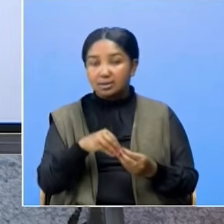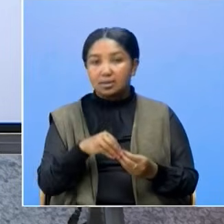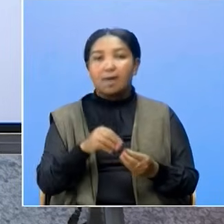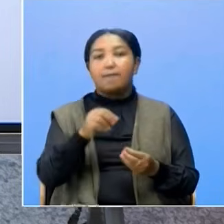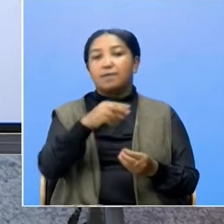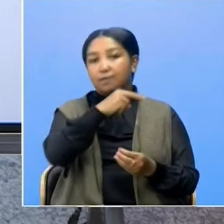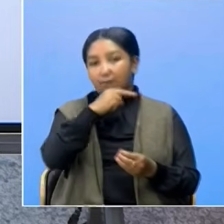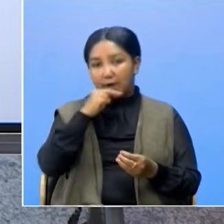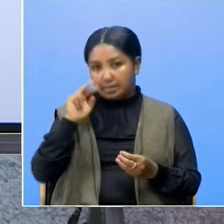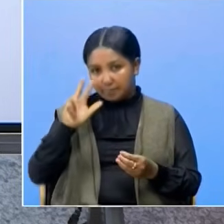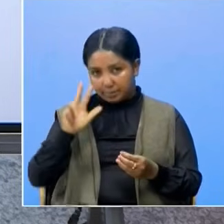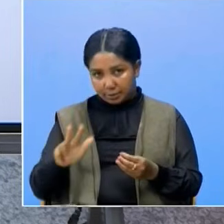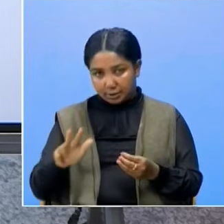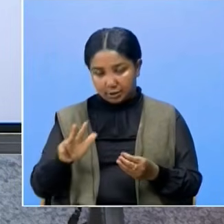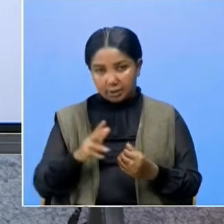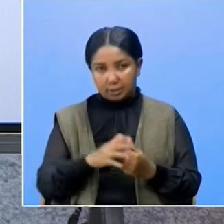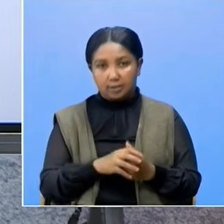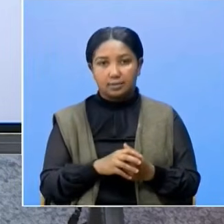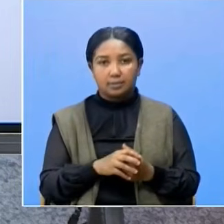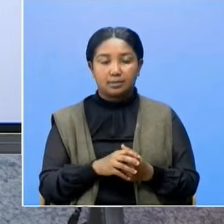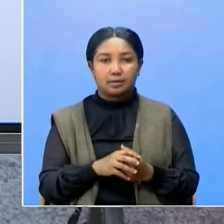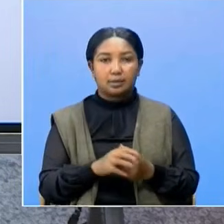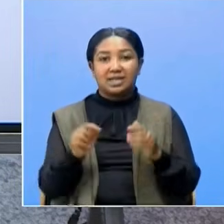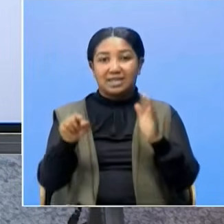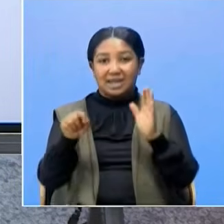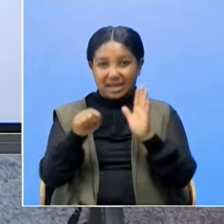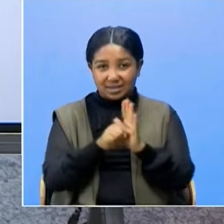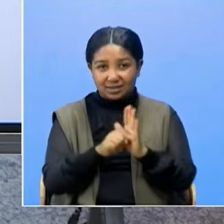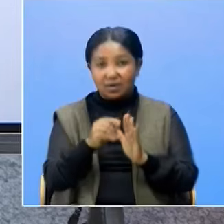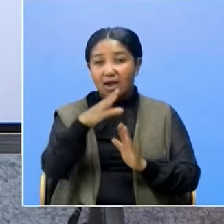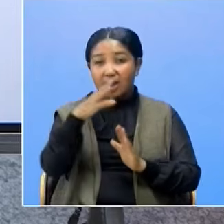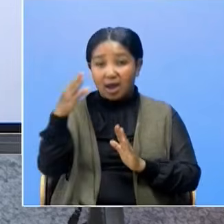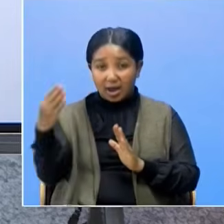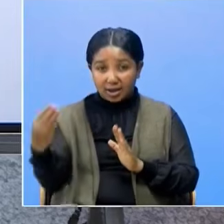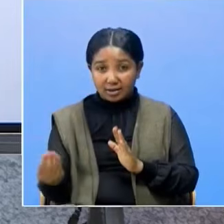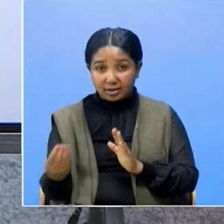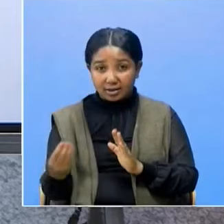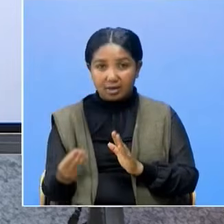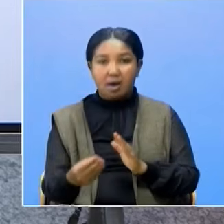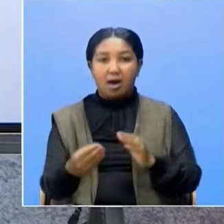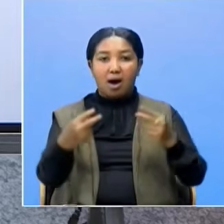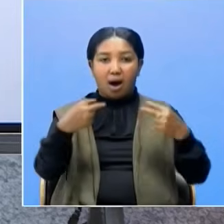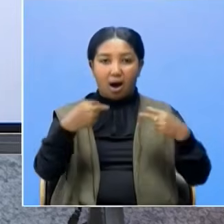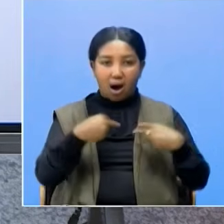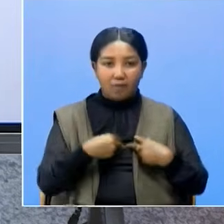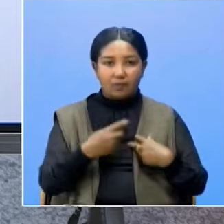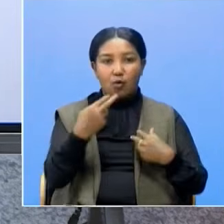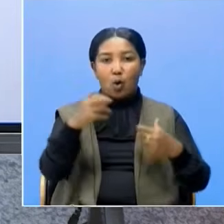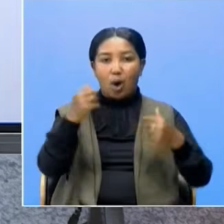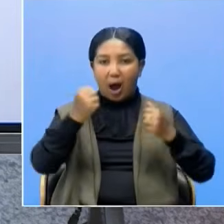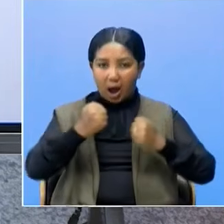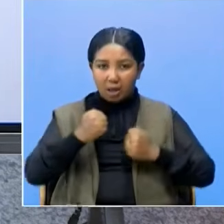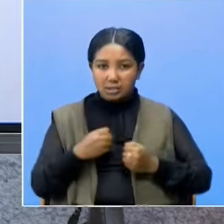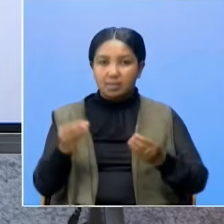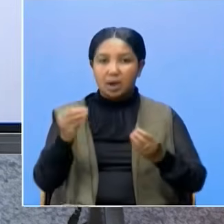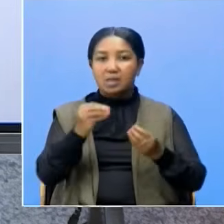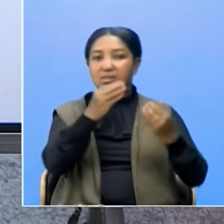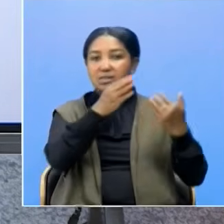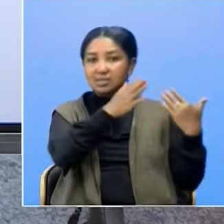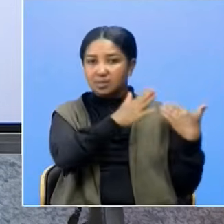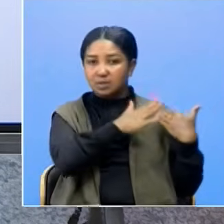past participle, which is negative, and have or has plus